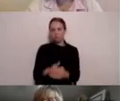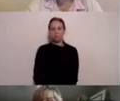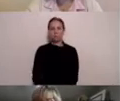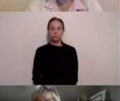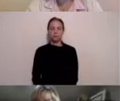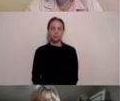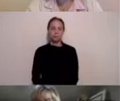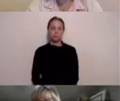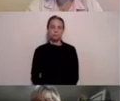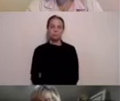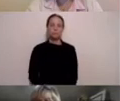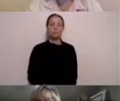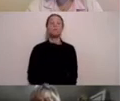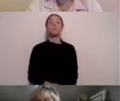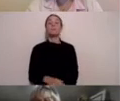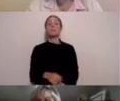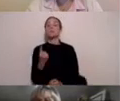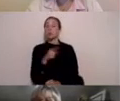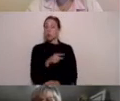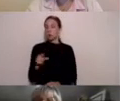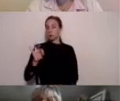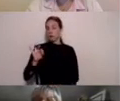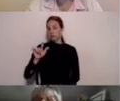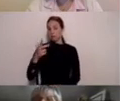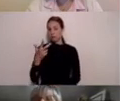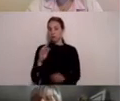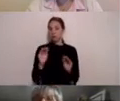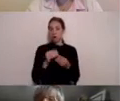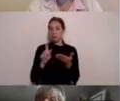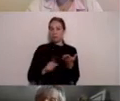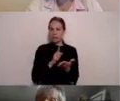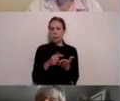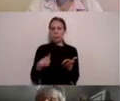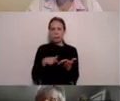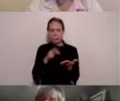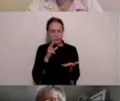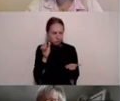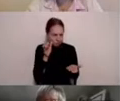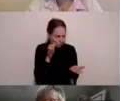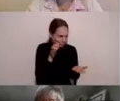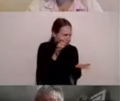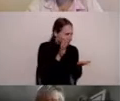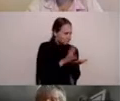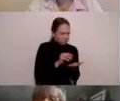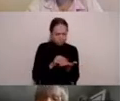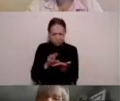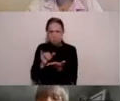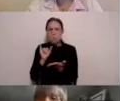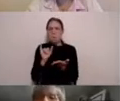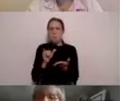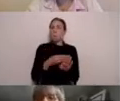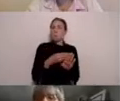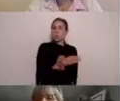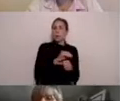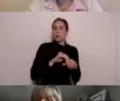So from those FL3 office hours, we learned what strategies parent leaders were implementing as they moved away from pre-pandemic services like home visits